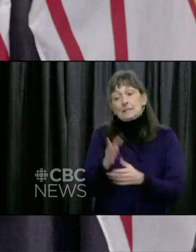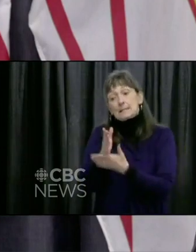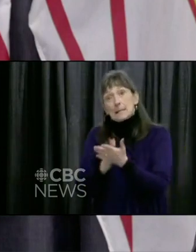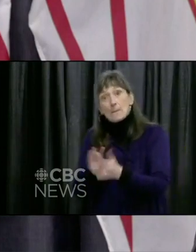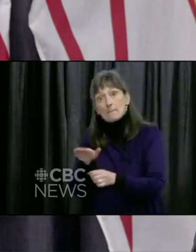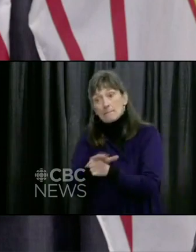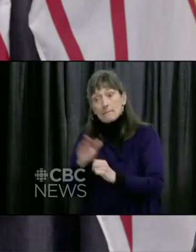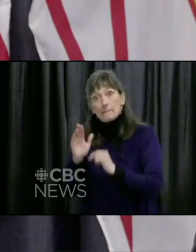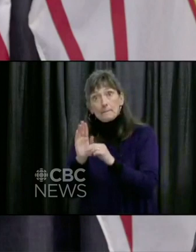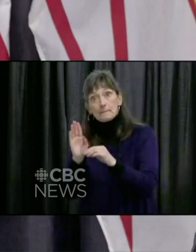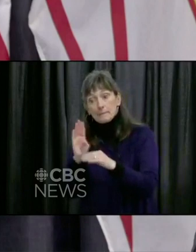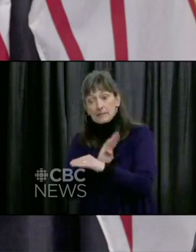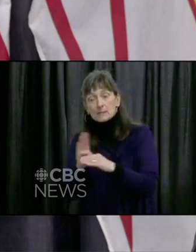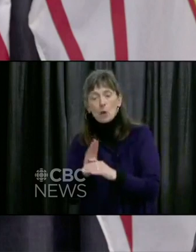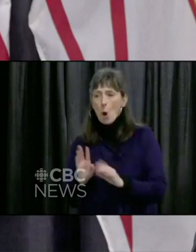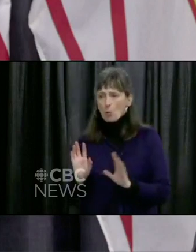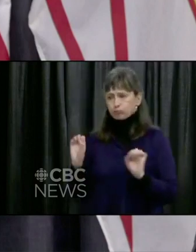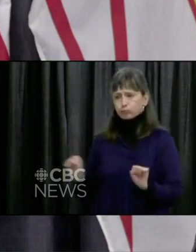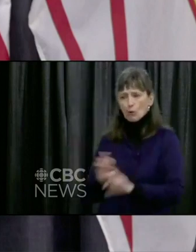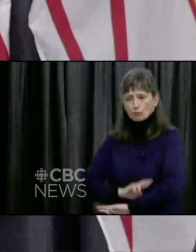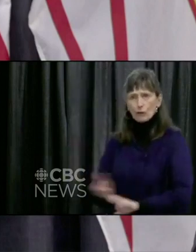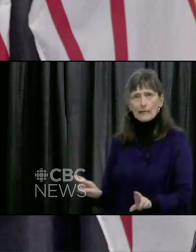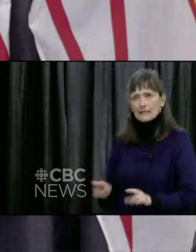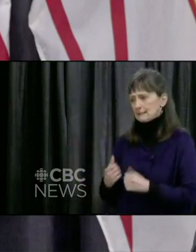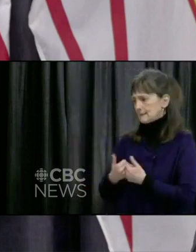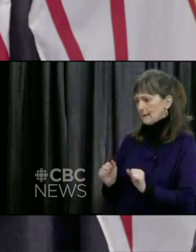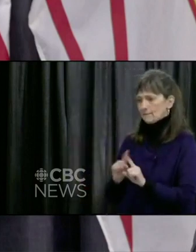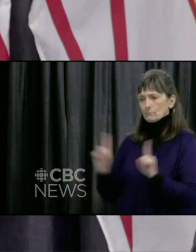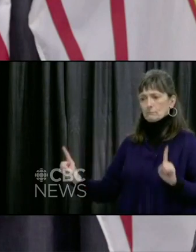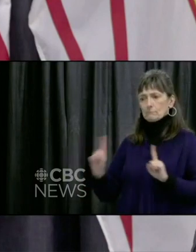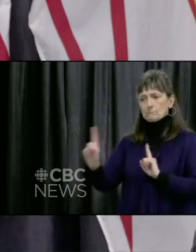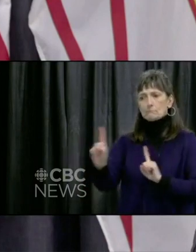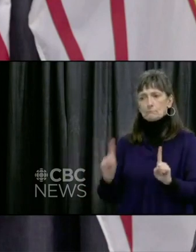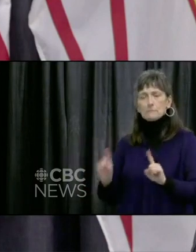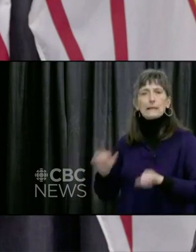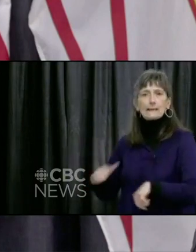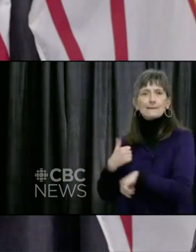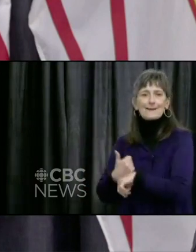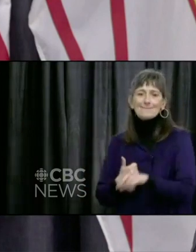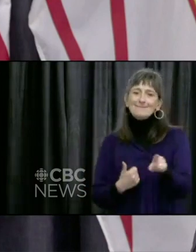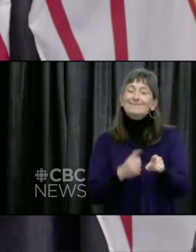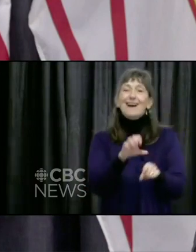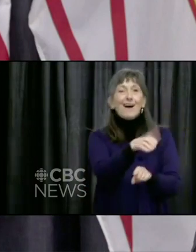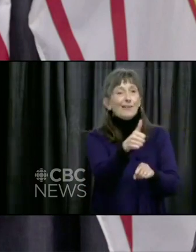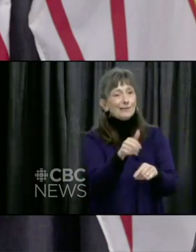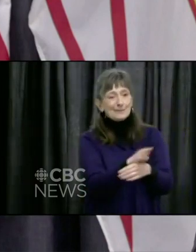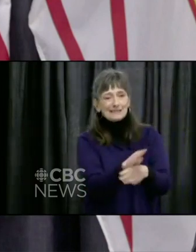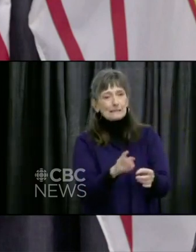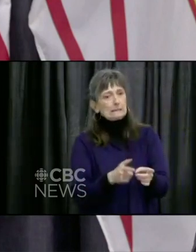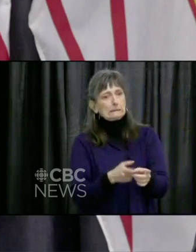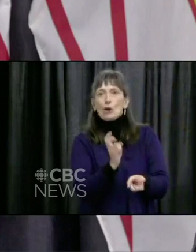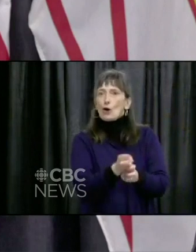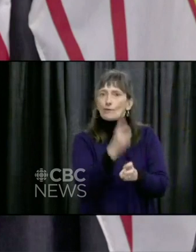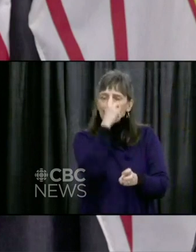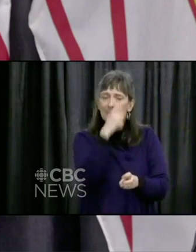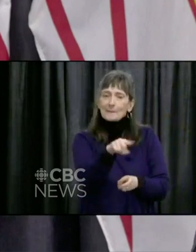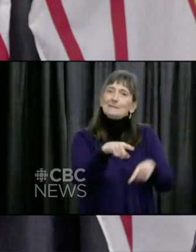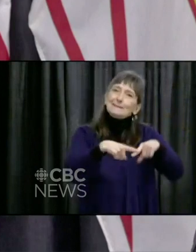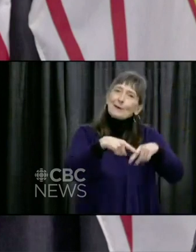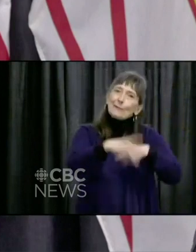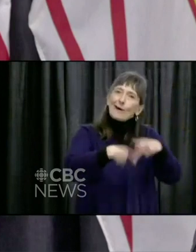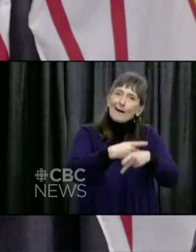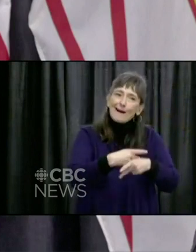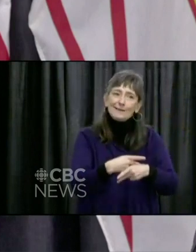than others, but first and foremost, it's about the safety of those plant workers. And if they're not comfortable in going to